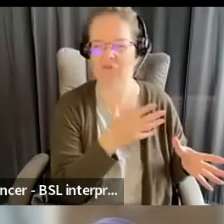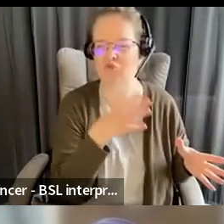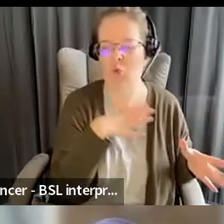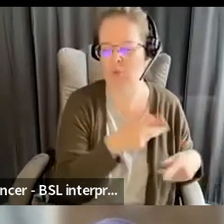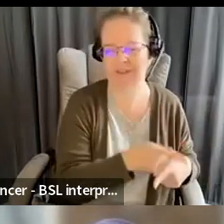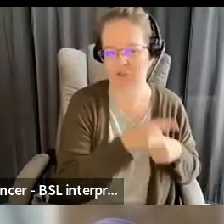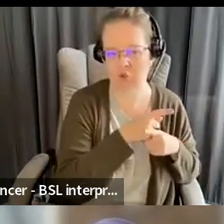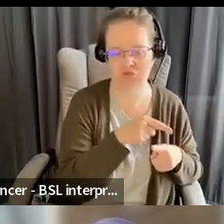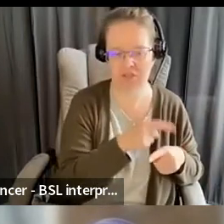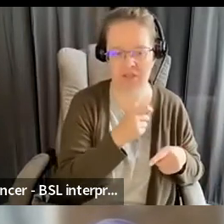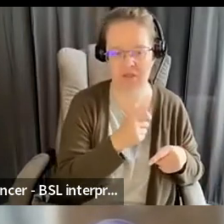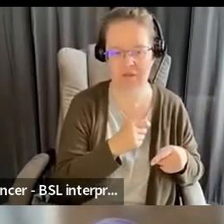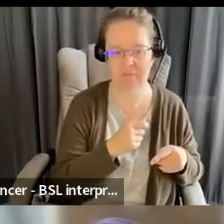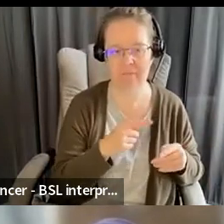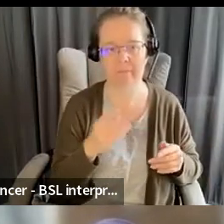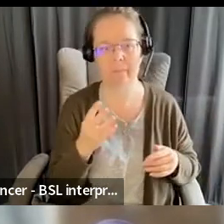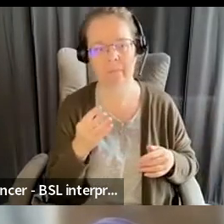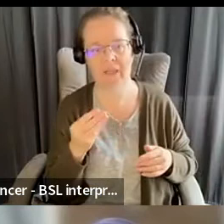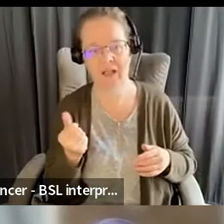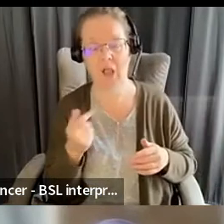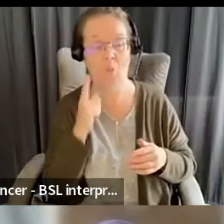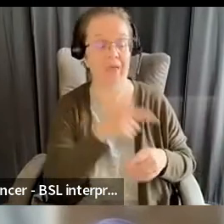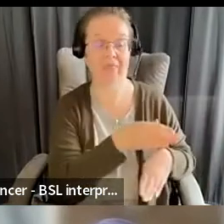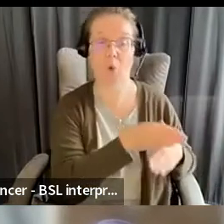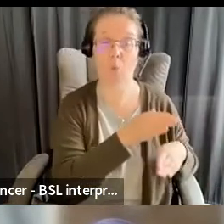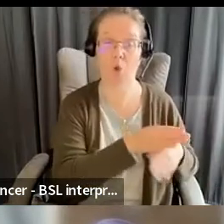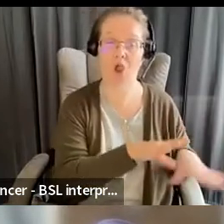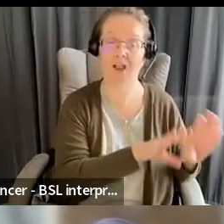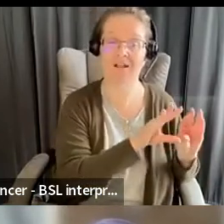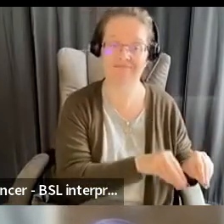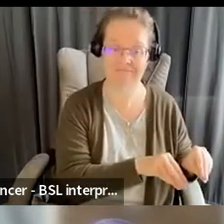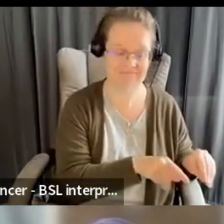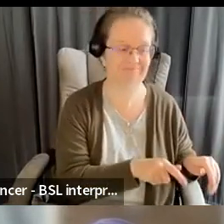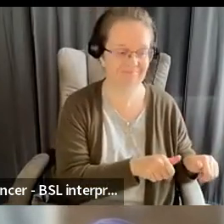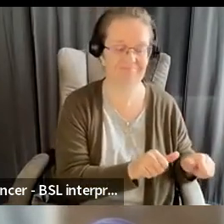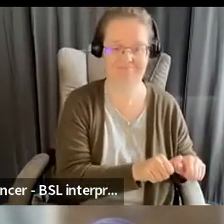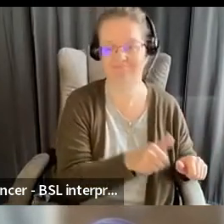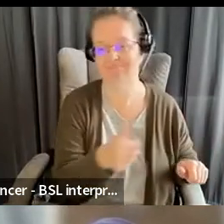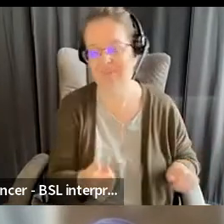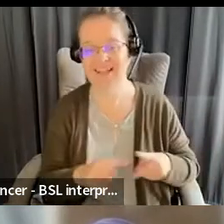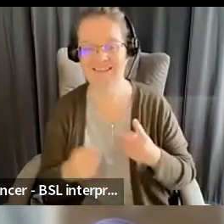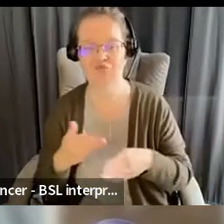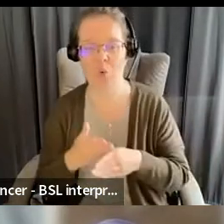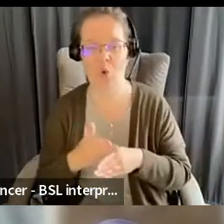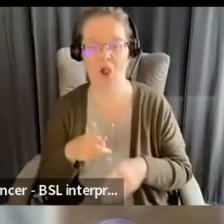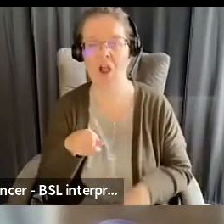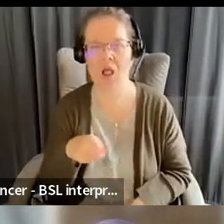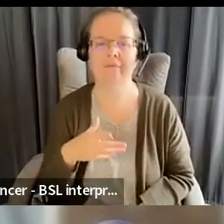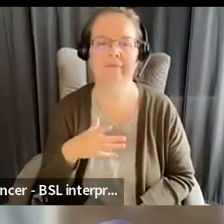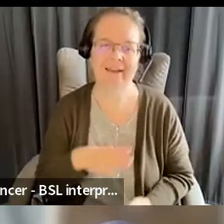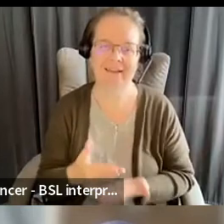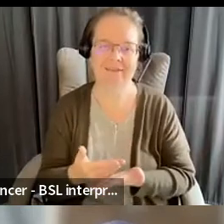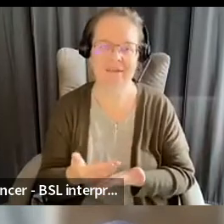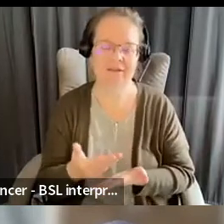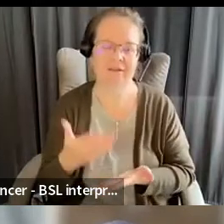and if a program of work comes to an end, at some point you're going to roll off that to move on to other work, which may require security